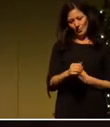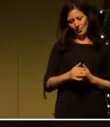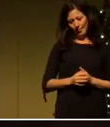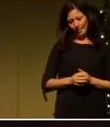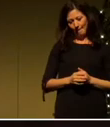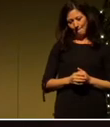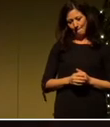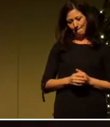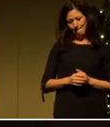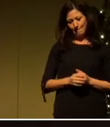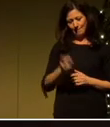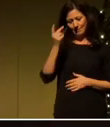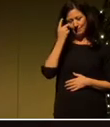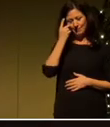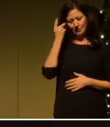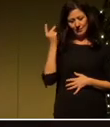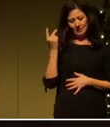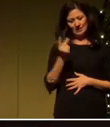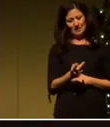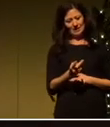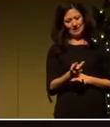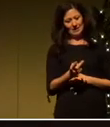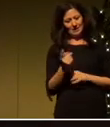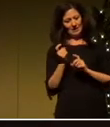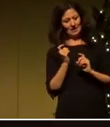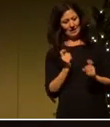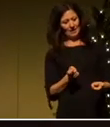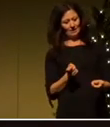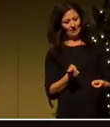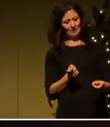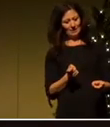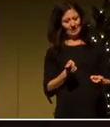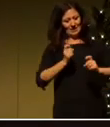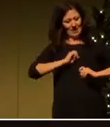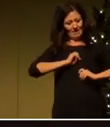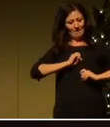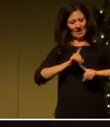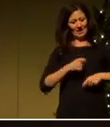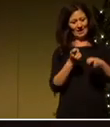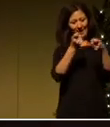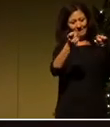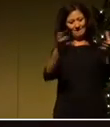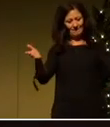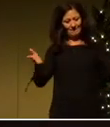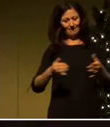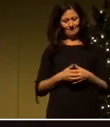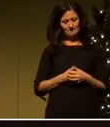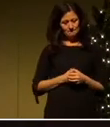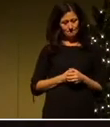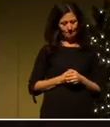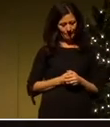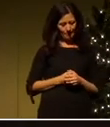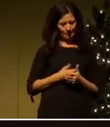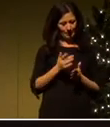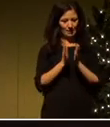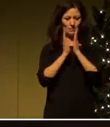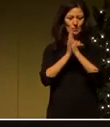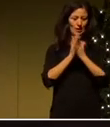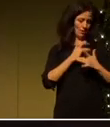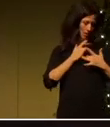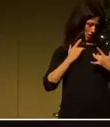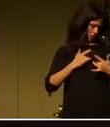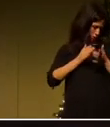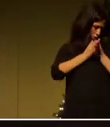and see the gift that is given. And that our hearts will be open then to